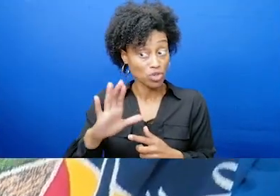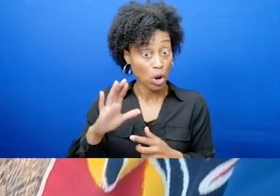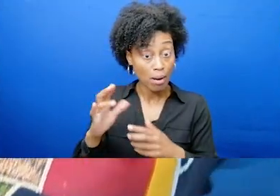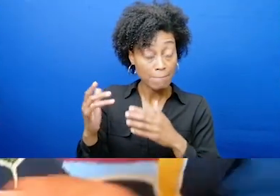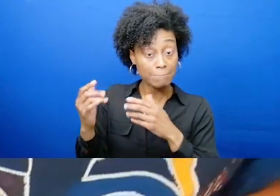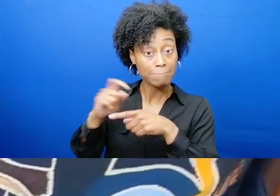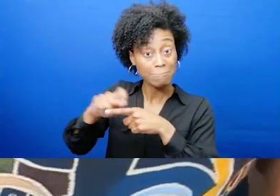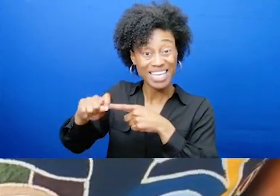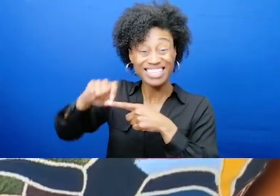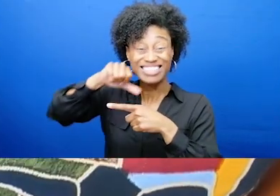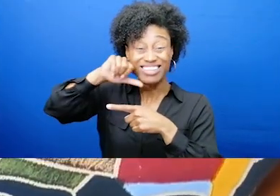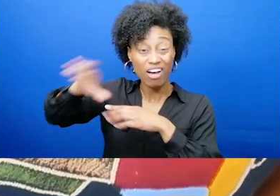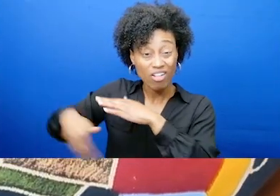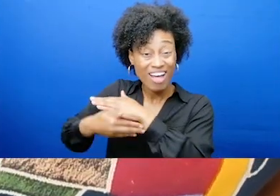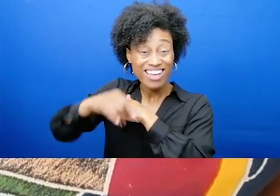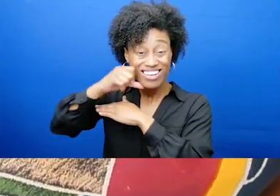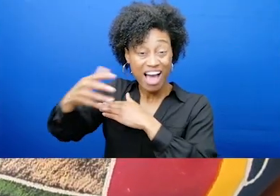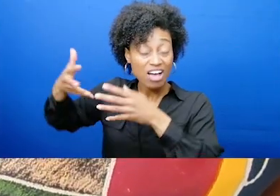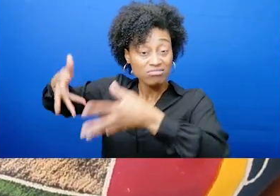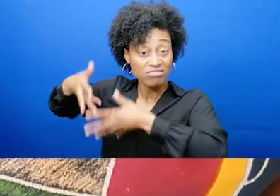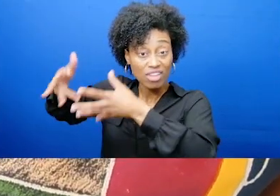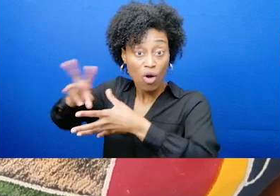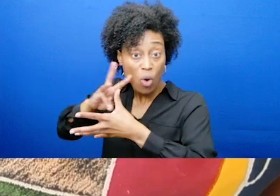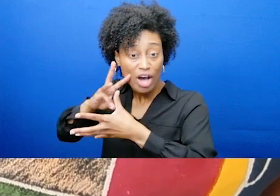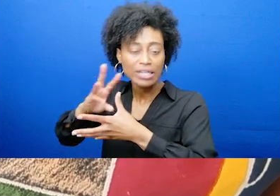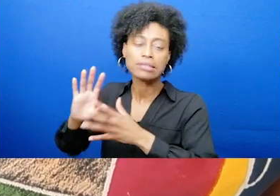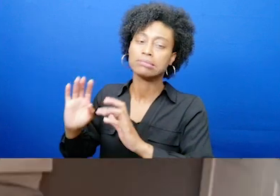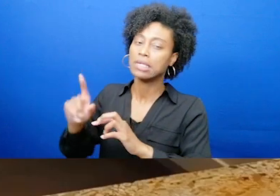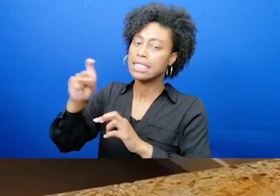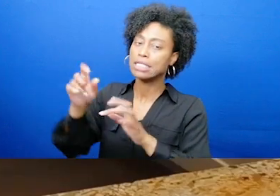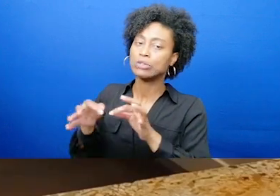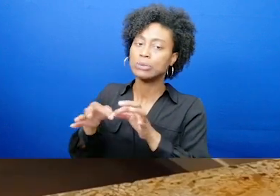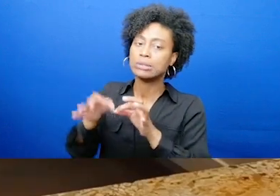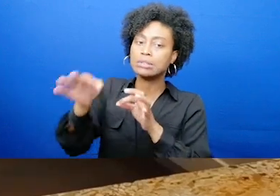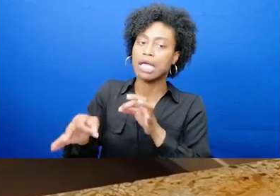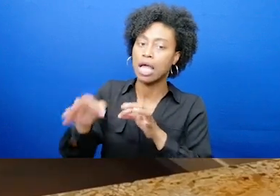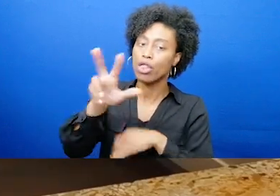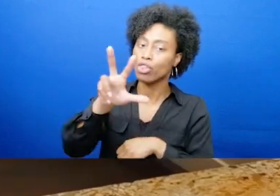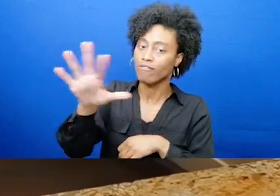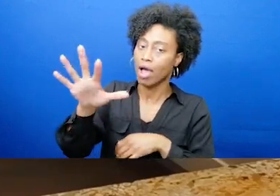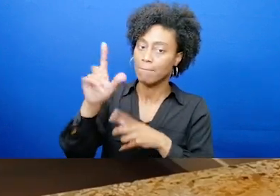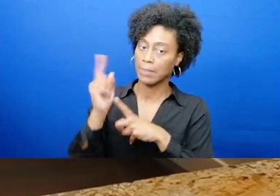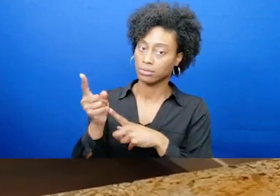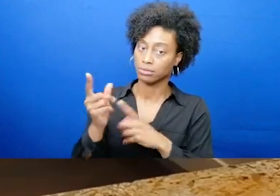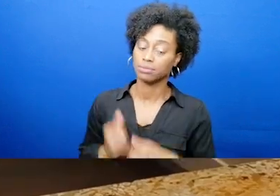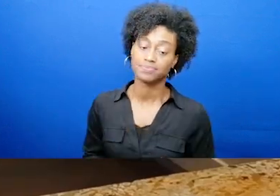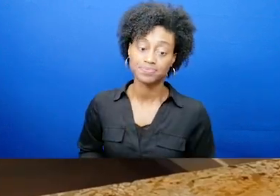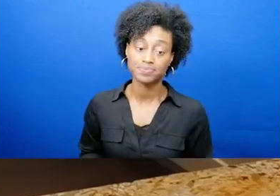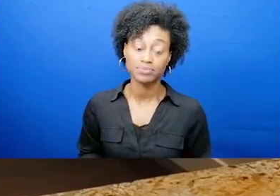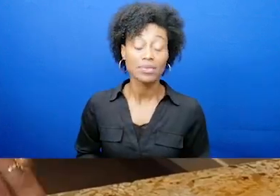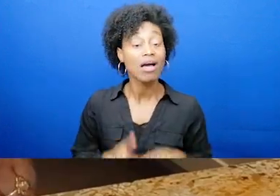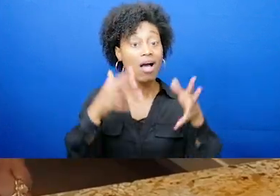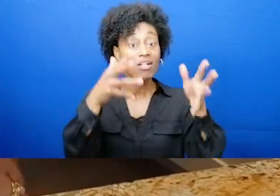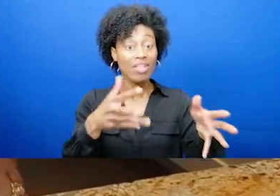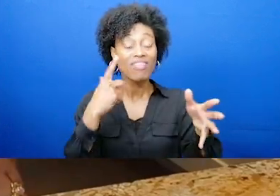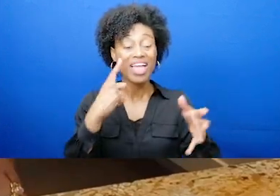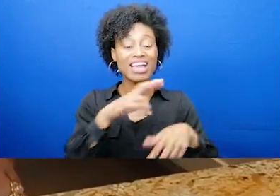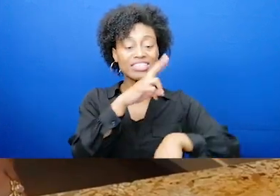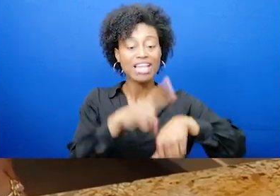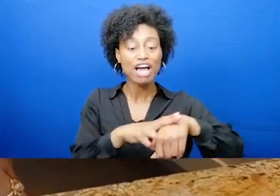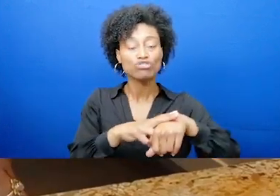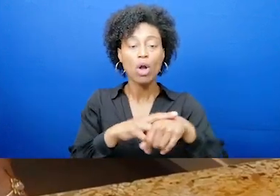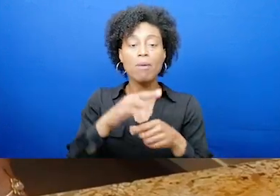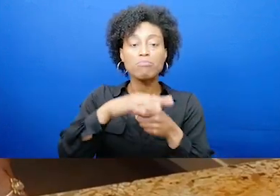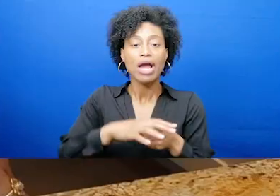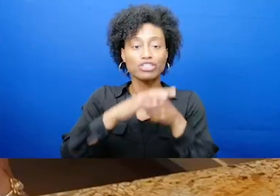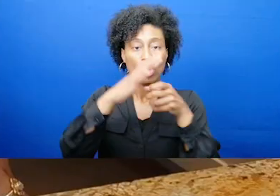beans, pressure cook for 35 minutes. Let the Instant Pot natural pressure release for